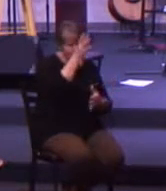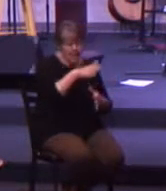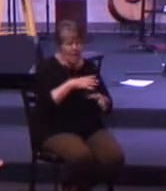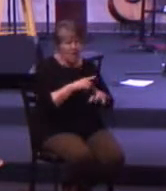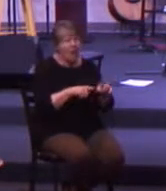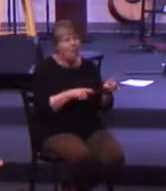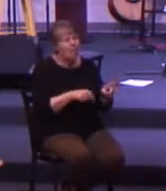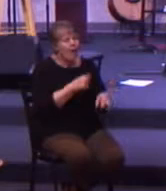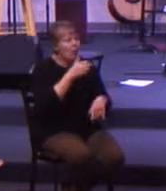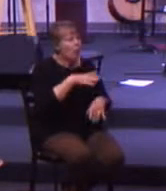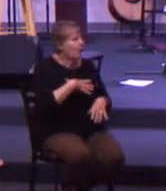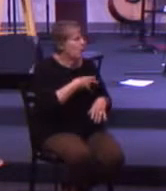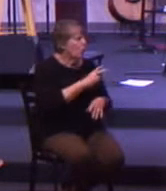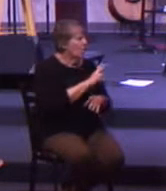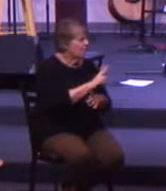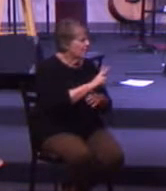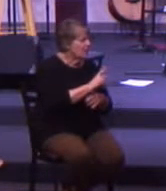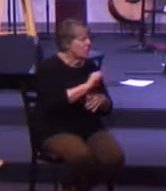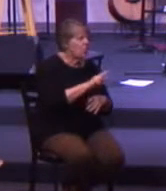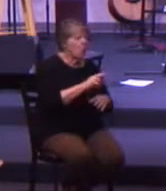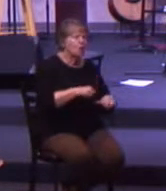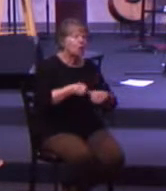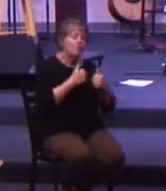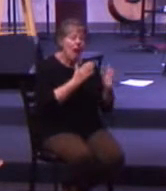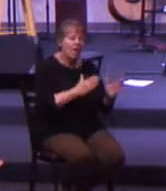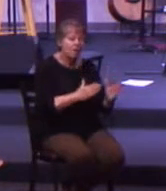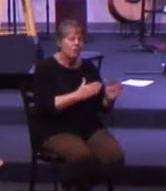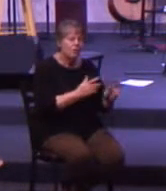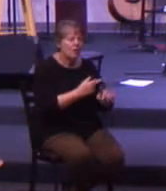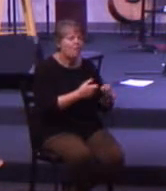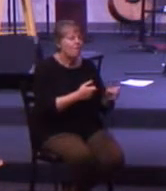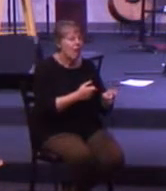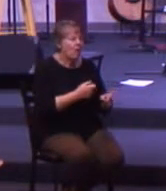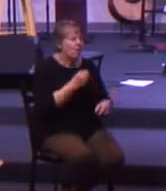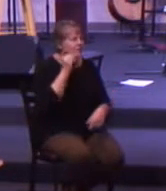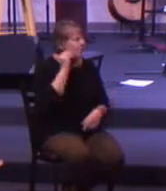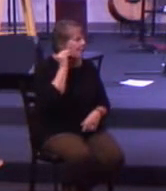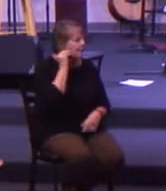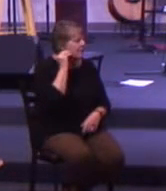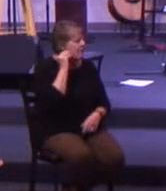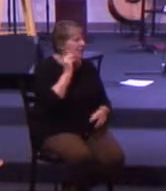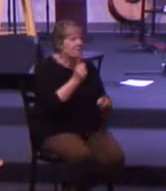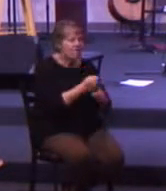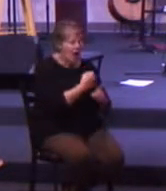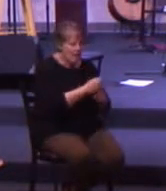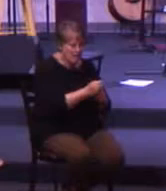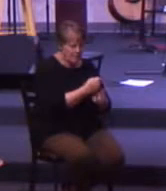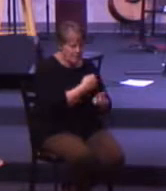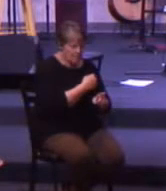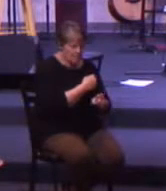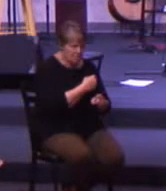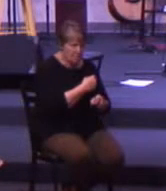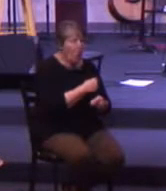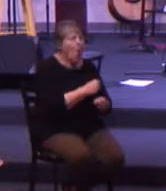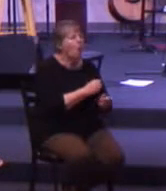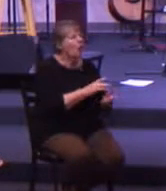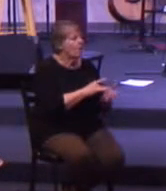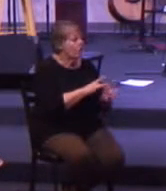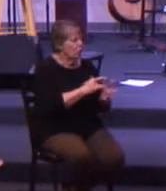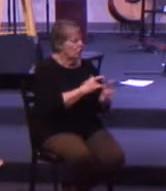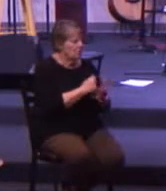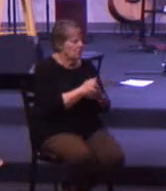are victims of or survivors of domestic violence and domestic abuse. And Lisa just